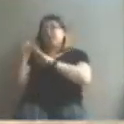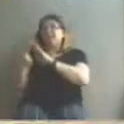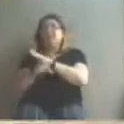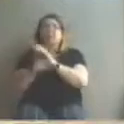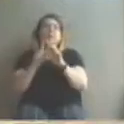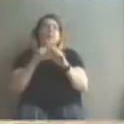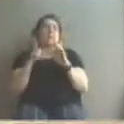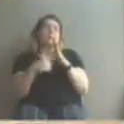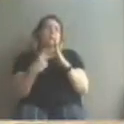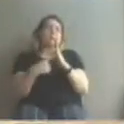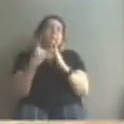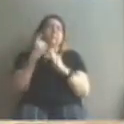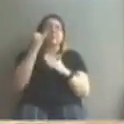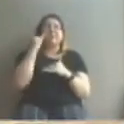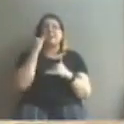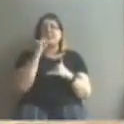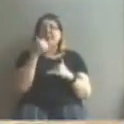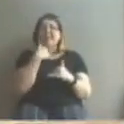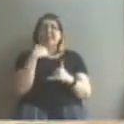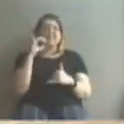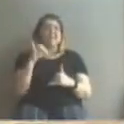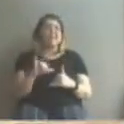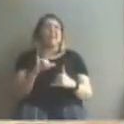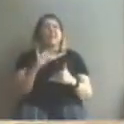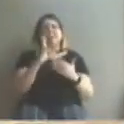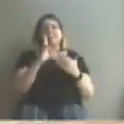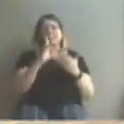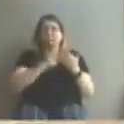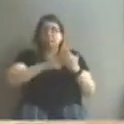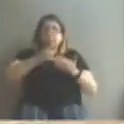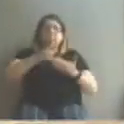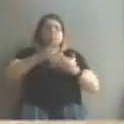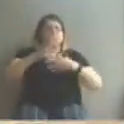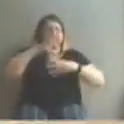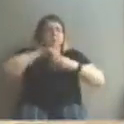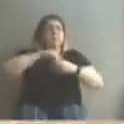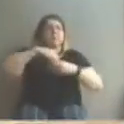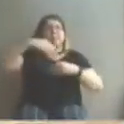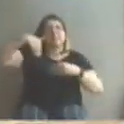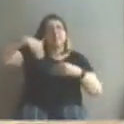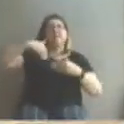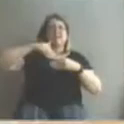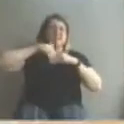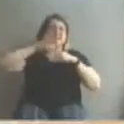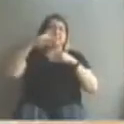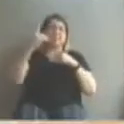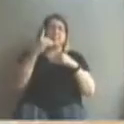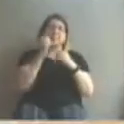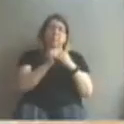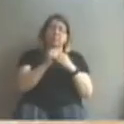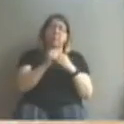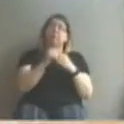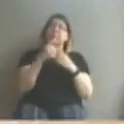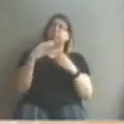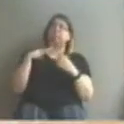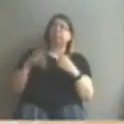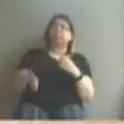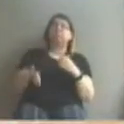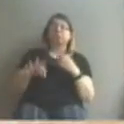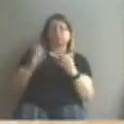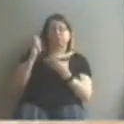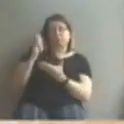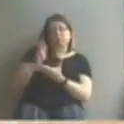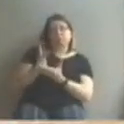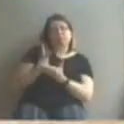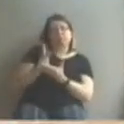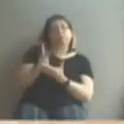feel, especially maybe in areas where we don't have that authentic engagement that we want quite yet, sending in someone with credibility, at least at their grade level, has helped us get in the